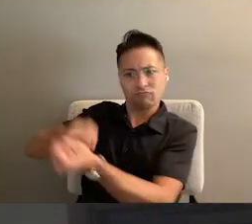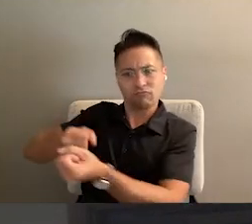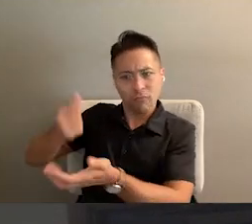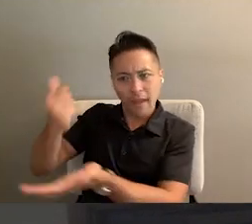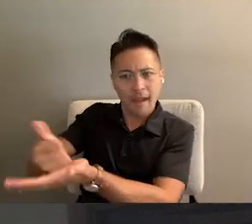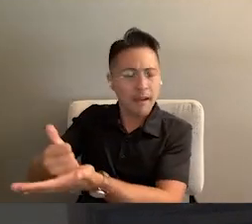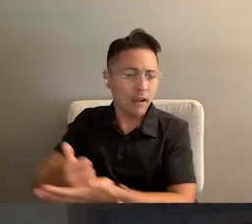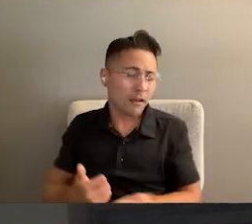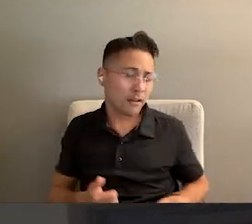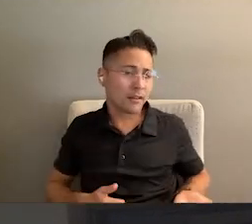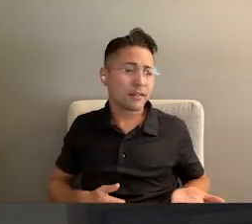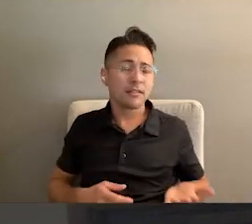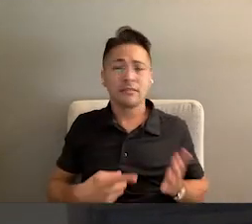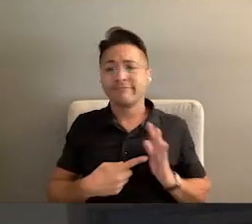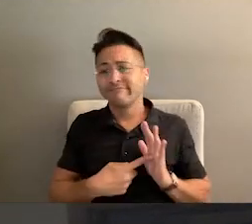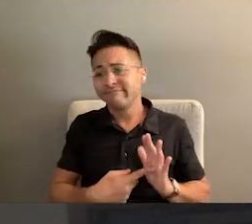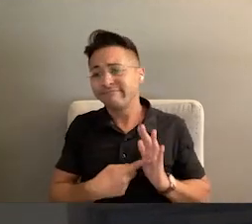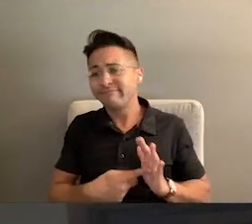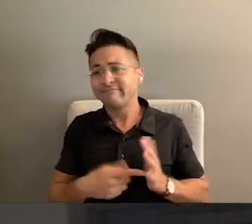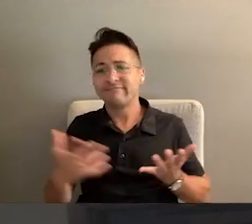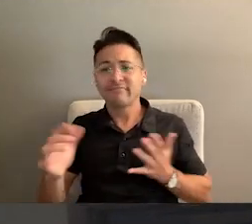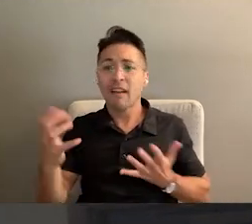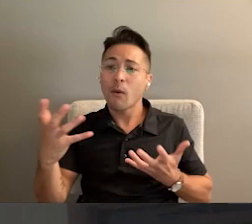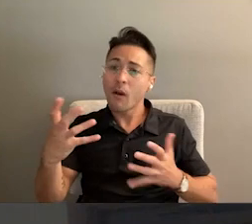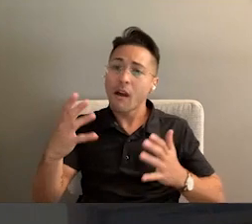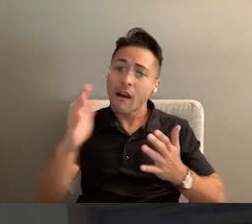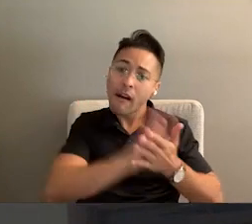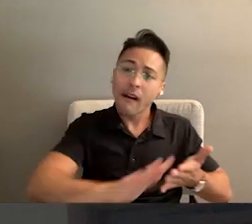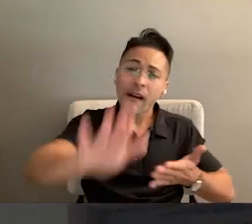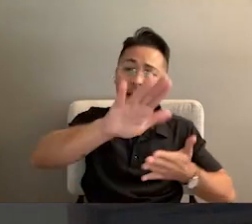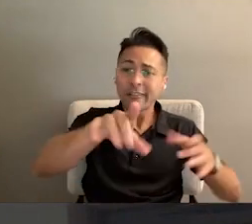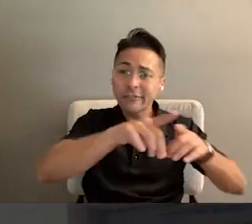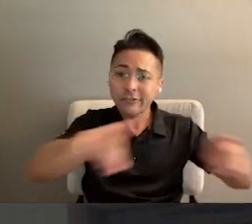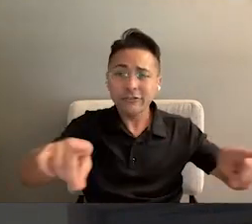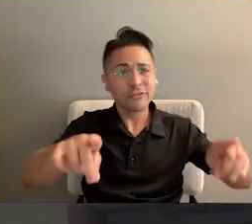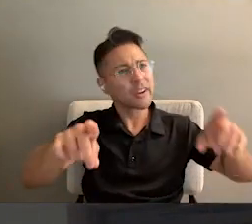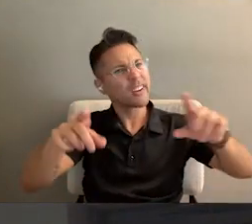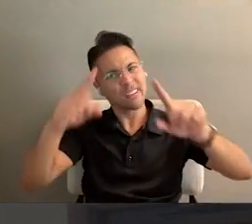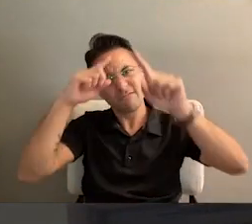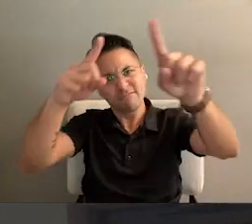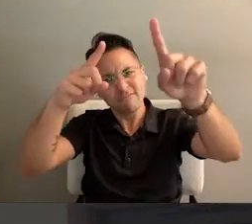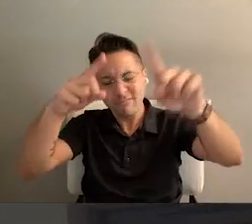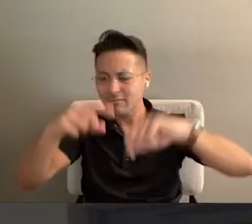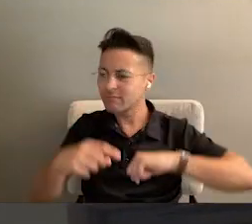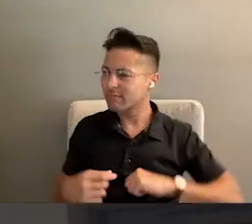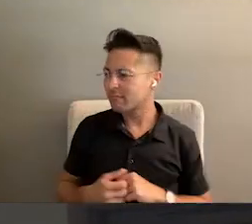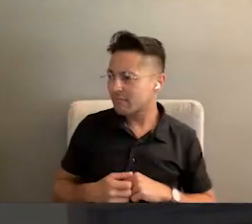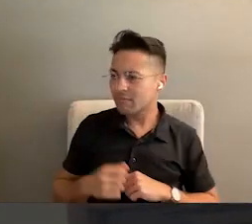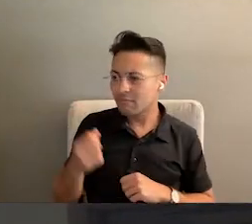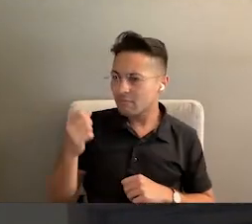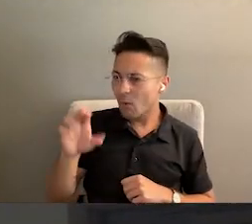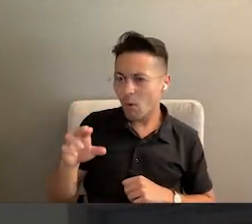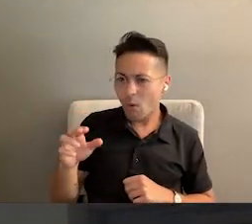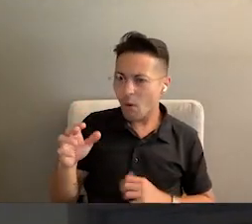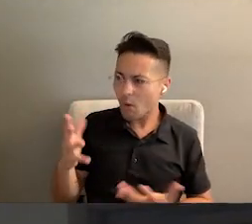needs, right? A goal anywhere from, I want to go get my college